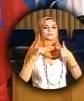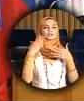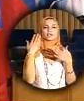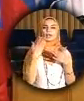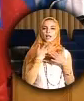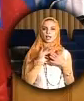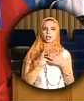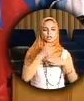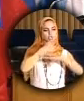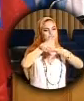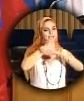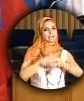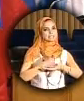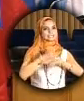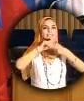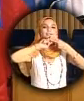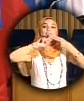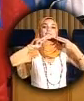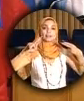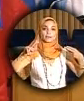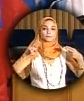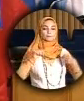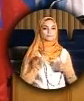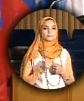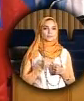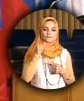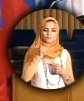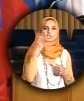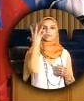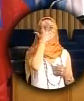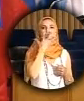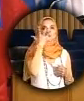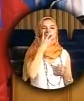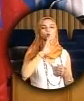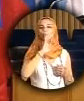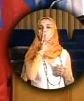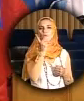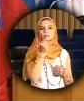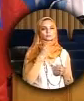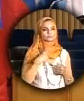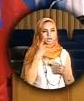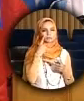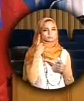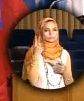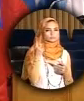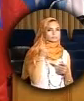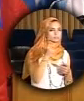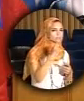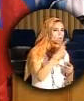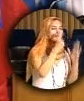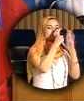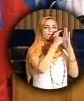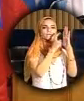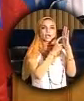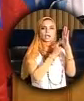your deliberations over the past few days, noting with satisfaction and constant emphasis that you place through